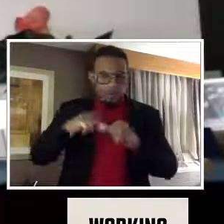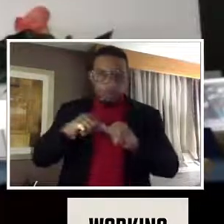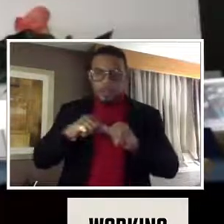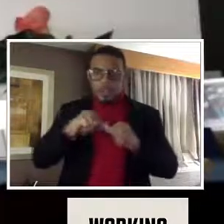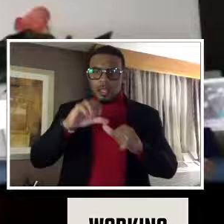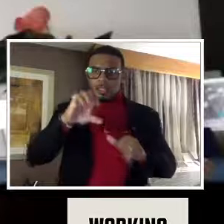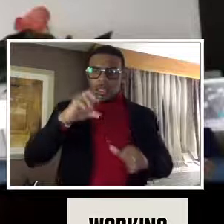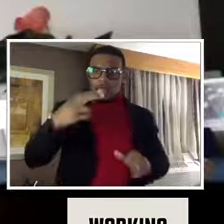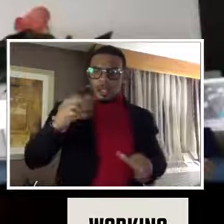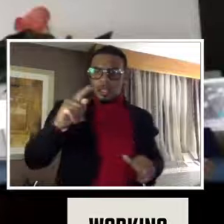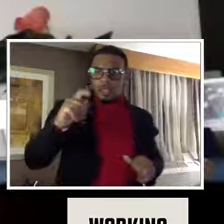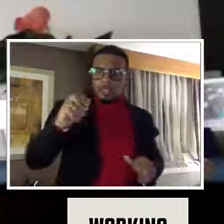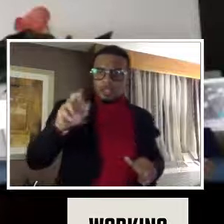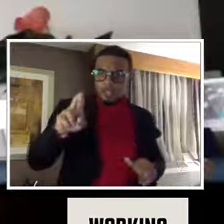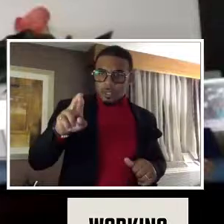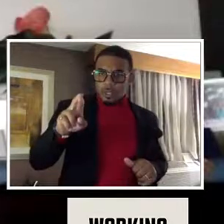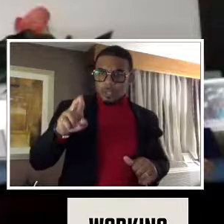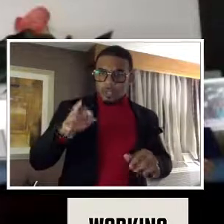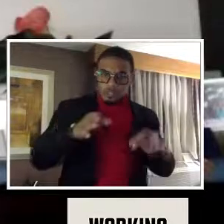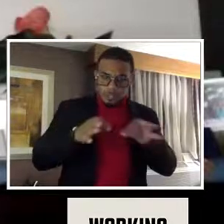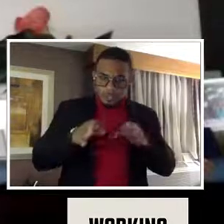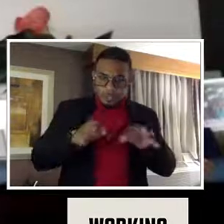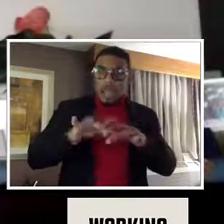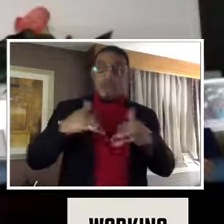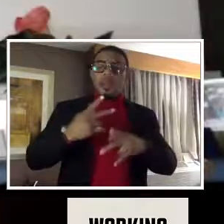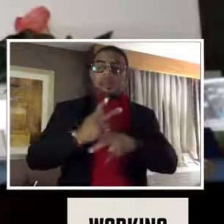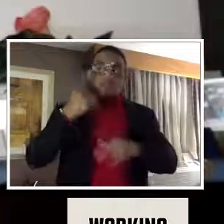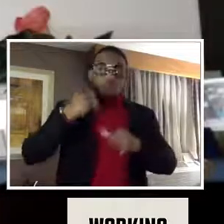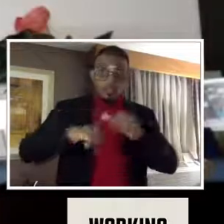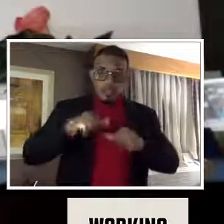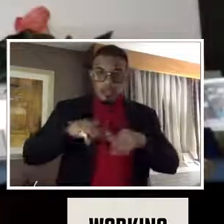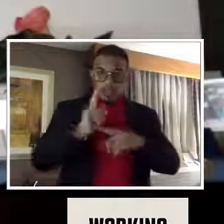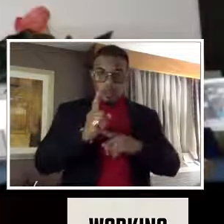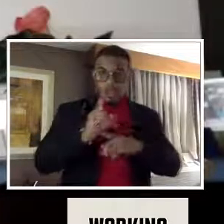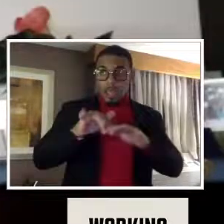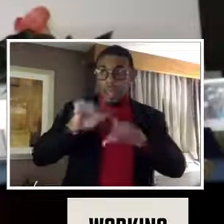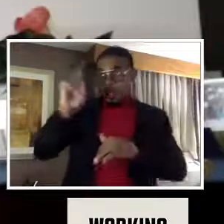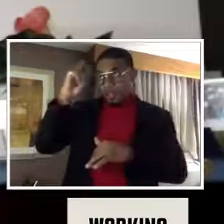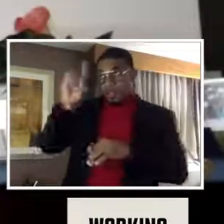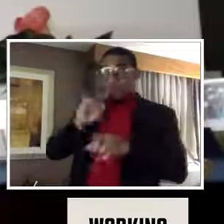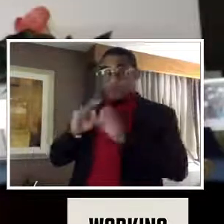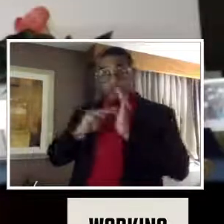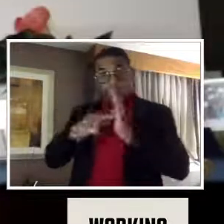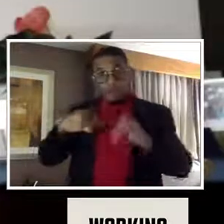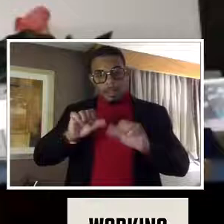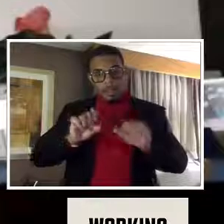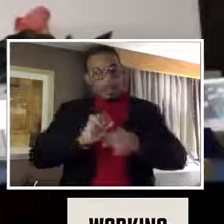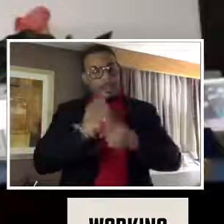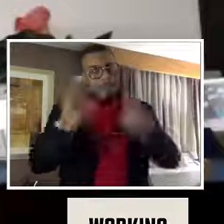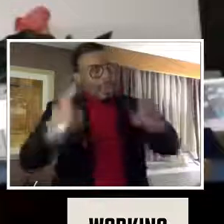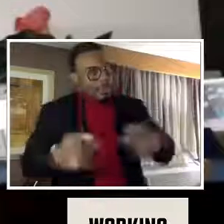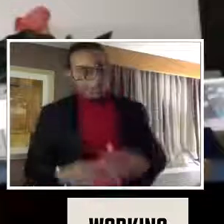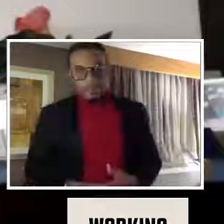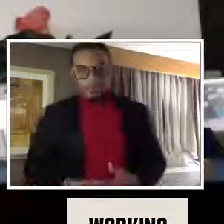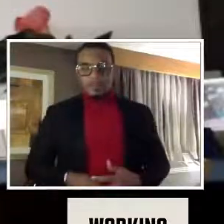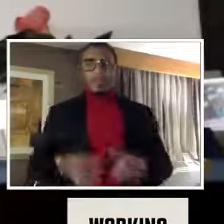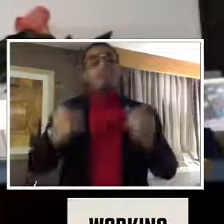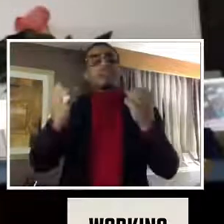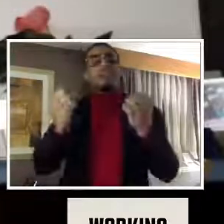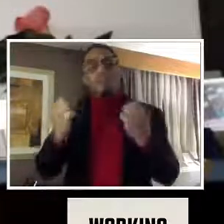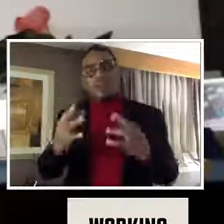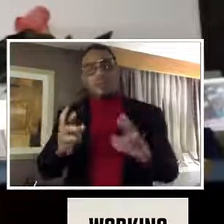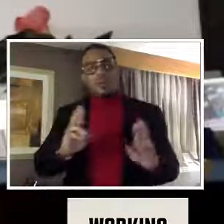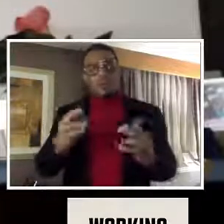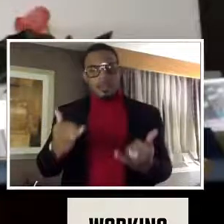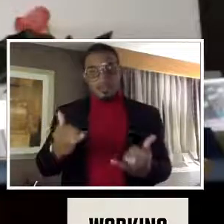out how we can care for each other in this moment and how a government that really represents us can make that happen. There is so much on the line